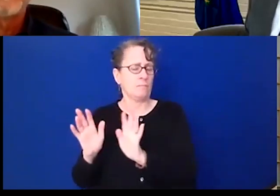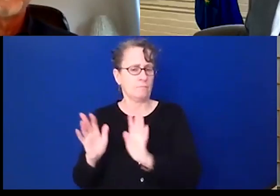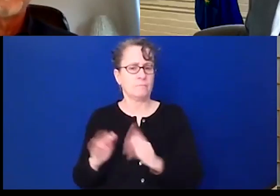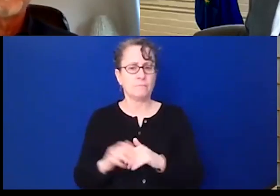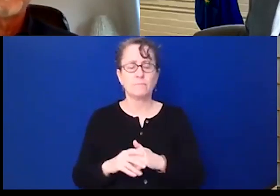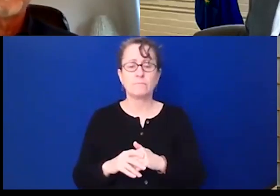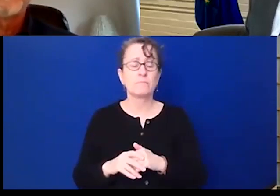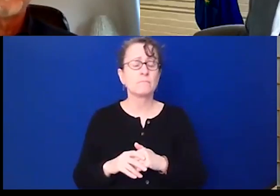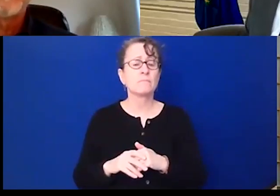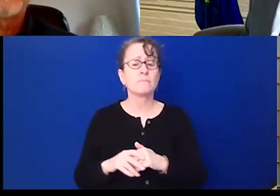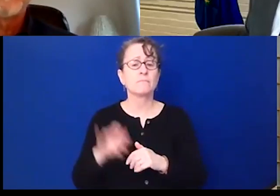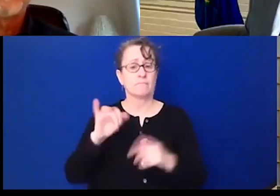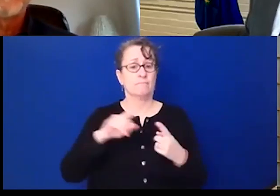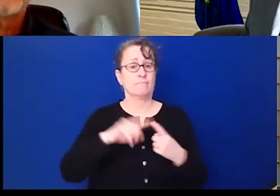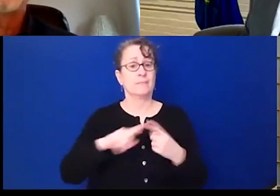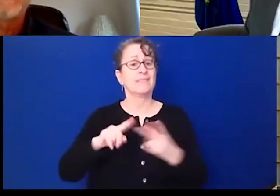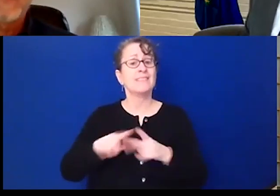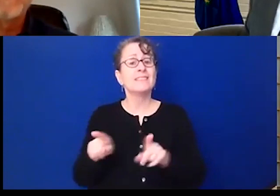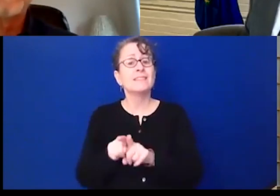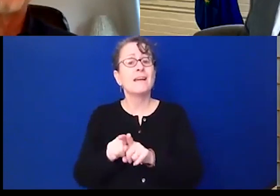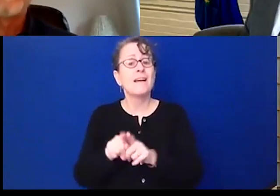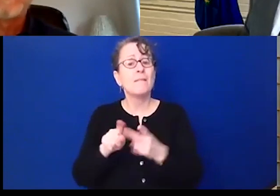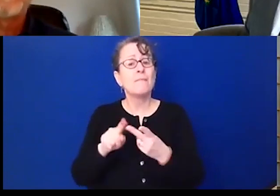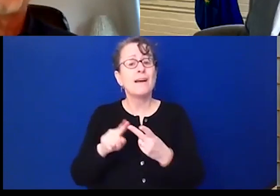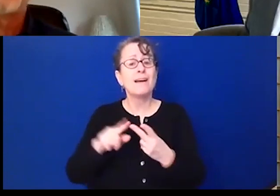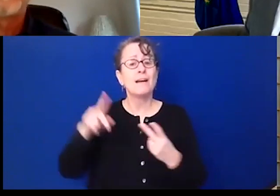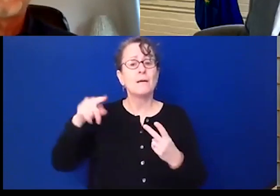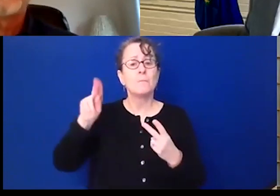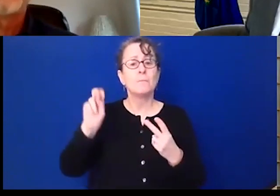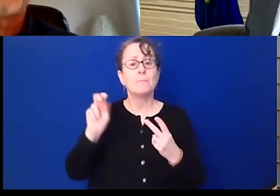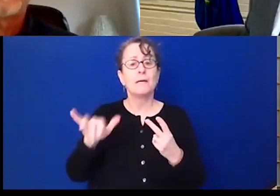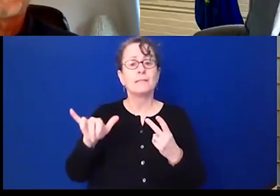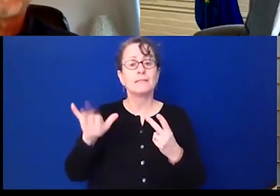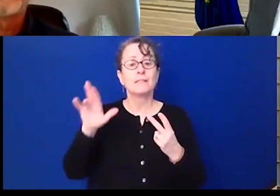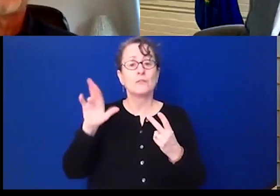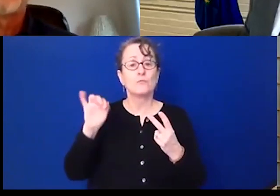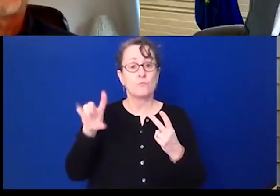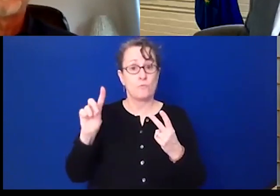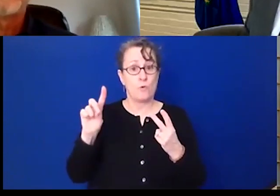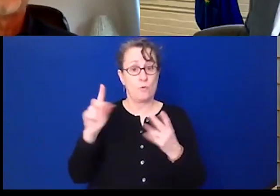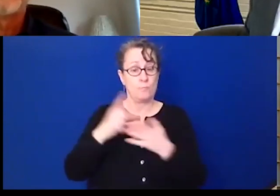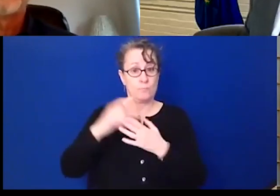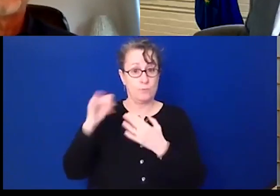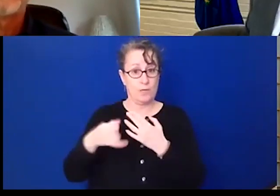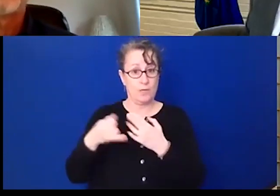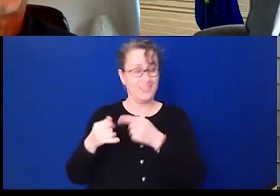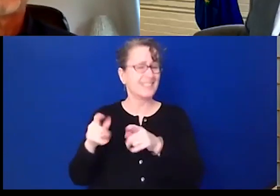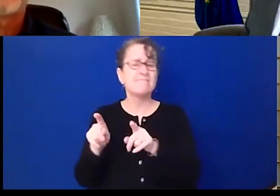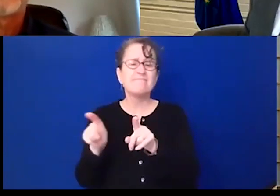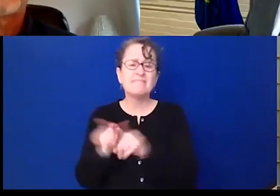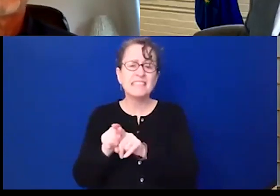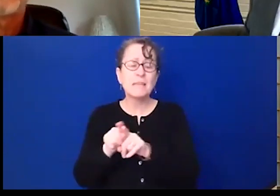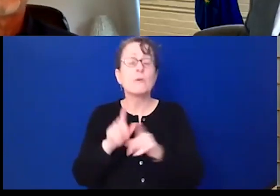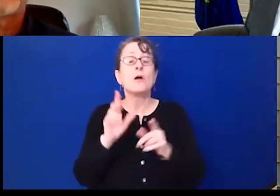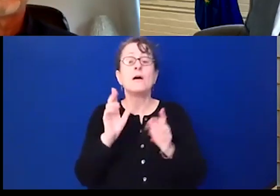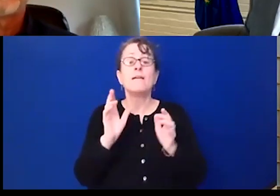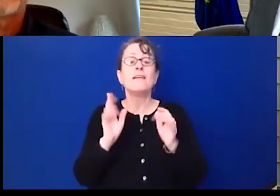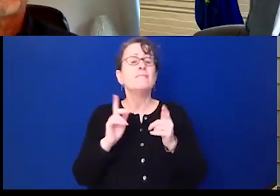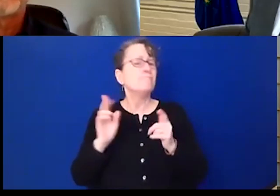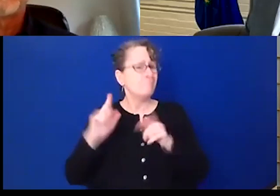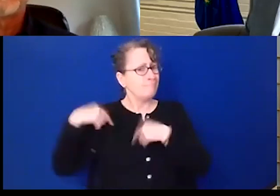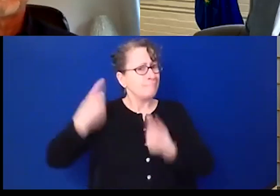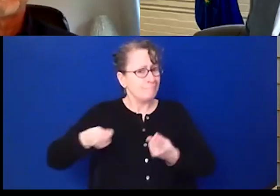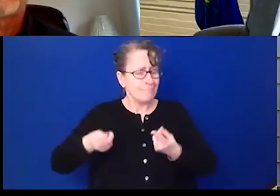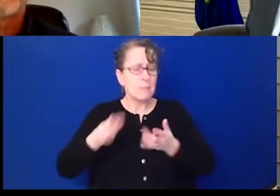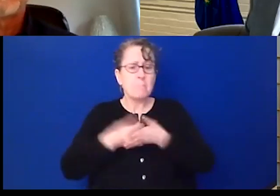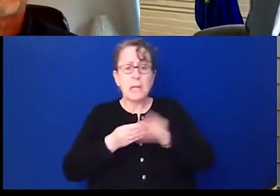same with the Putney Road project. We've kind of done the same thing with that. We've set funds aside for that project that